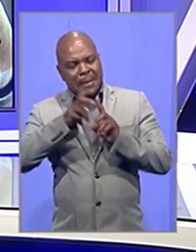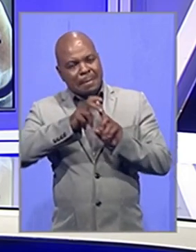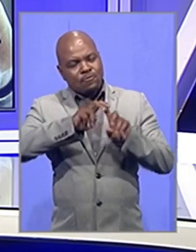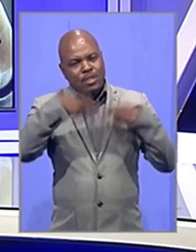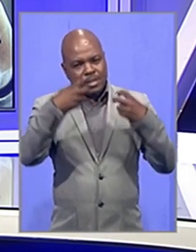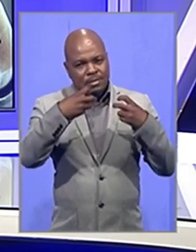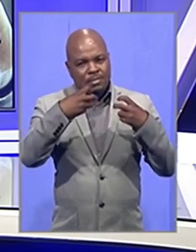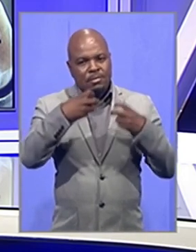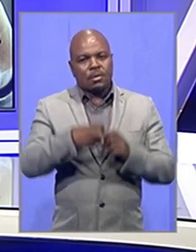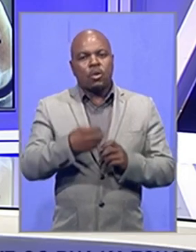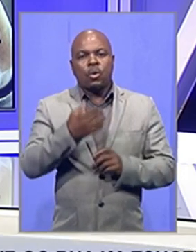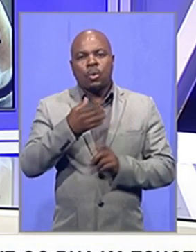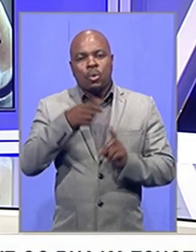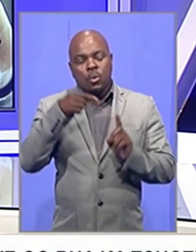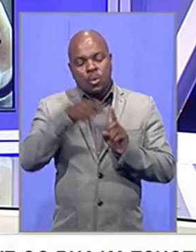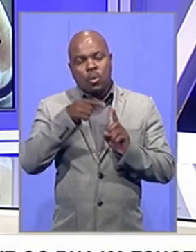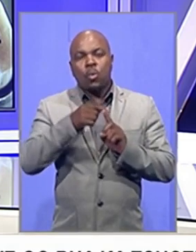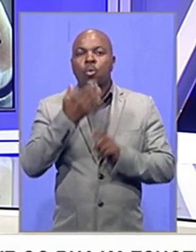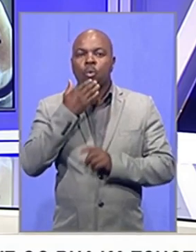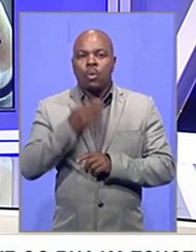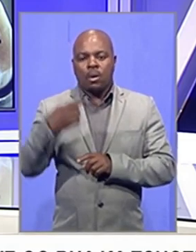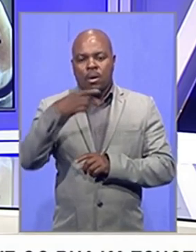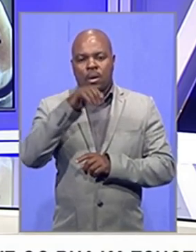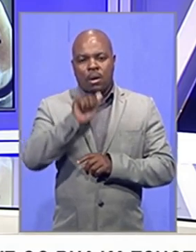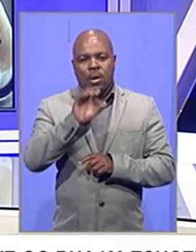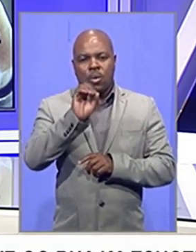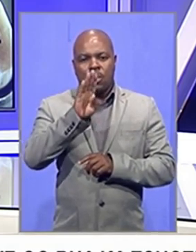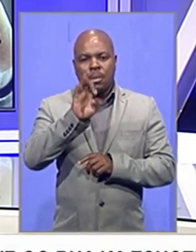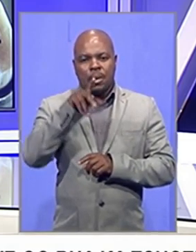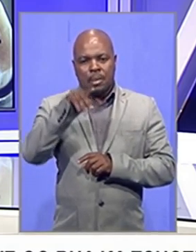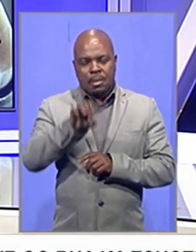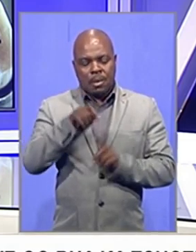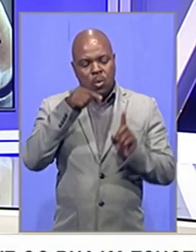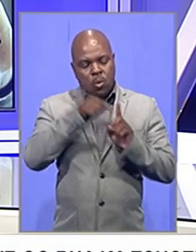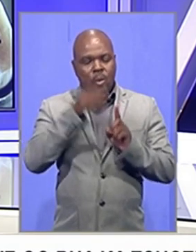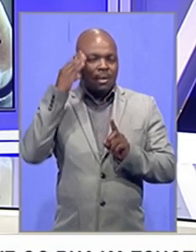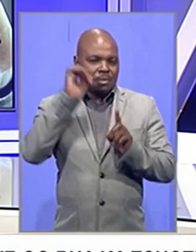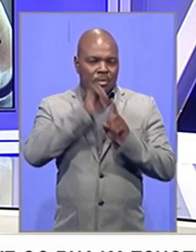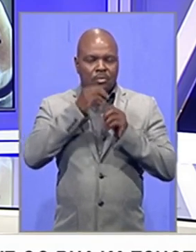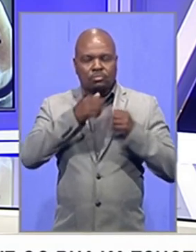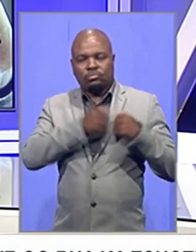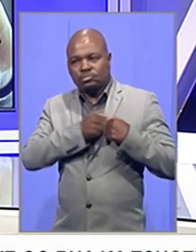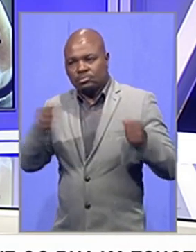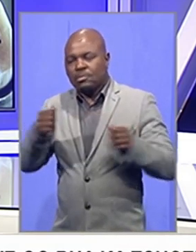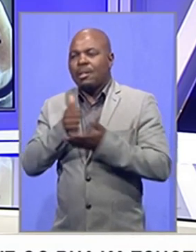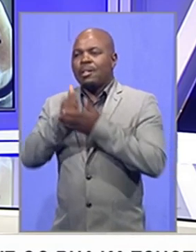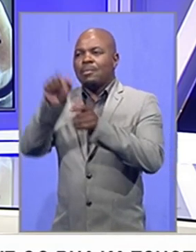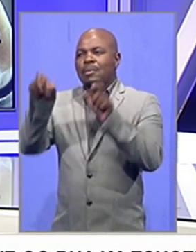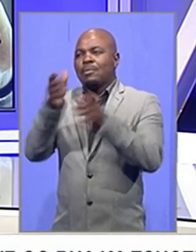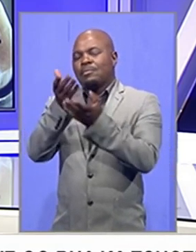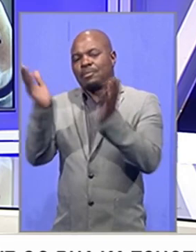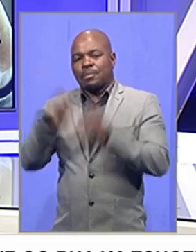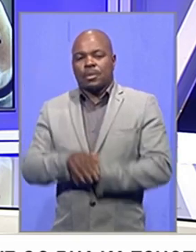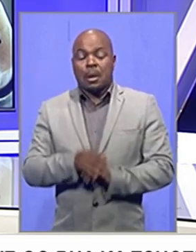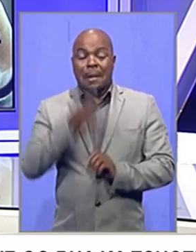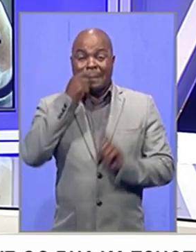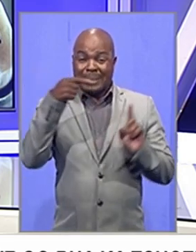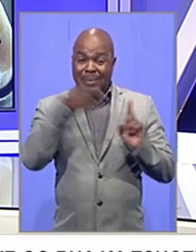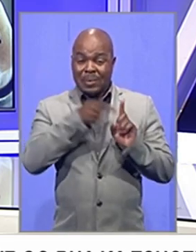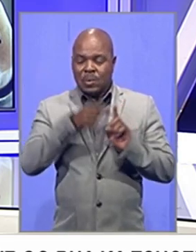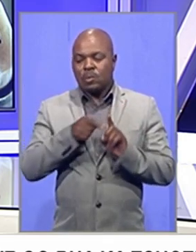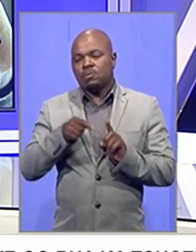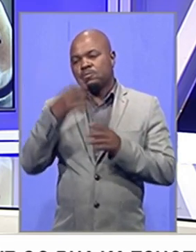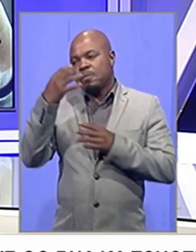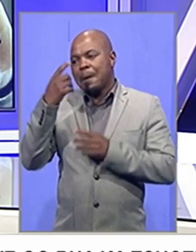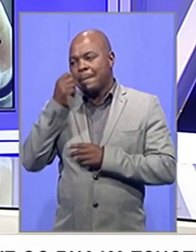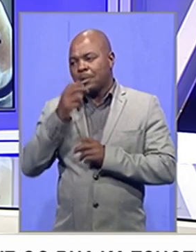diseleng tsa sepodisi thata ya one ga o bepe o dirisa maitemogelo a gagwe go leka go thusa ba bangwe monna yo o